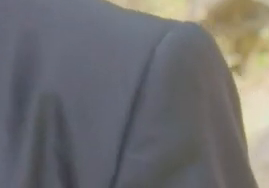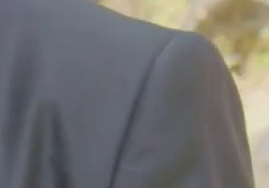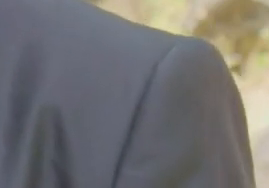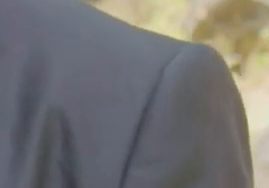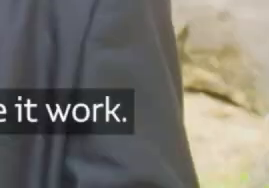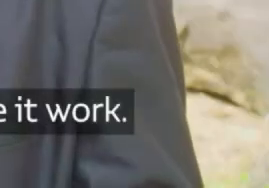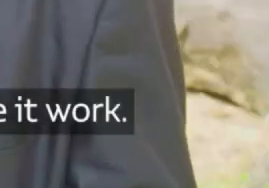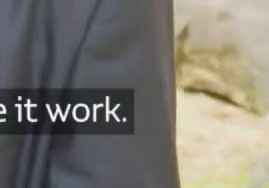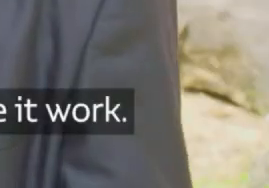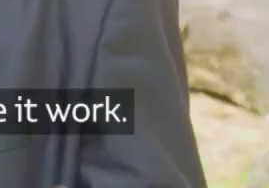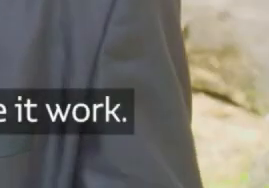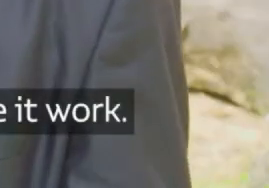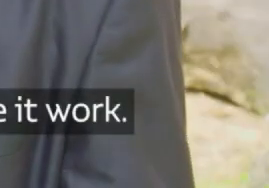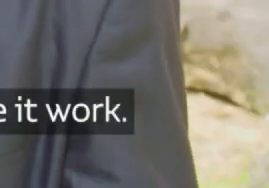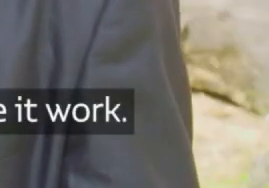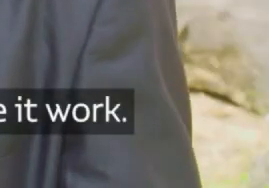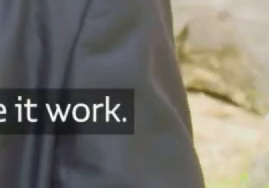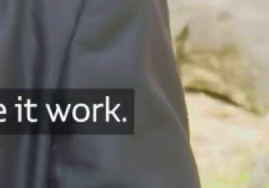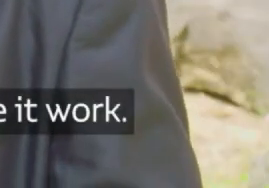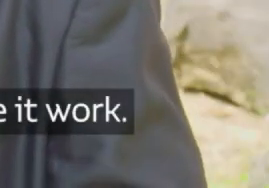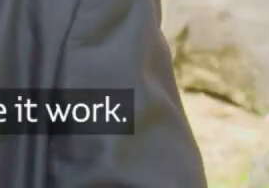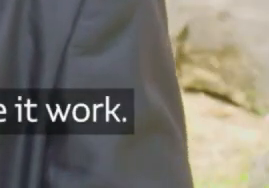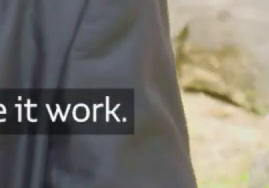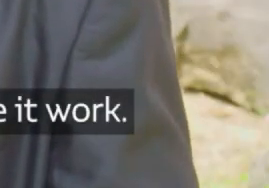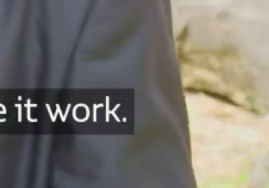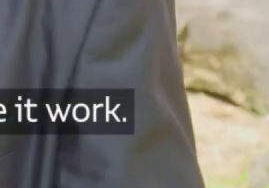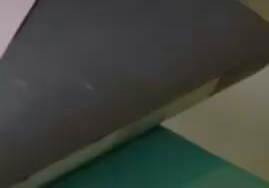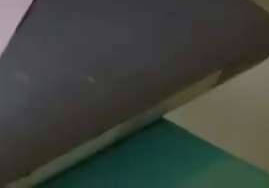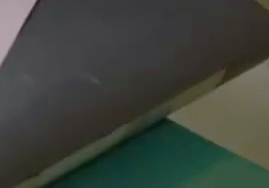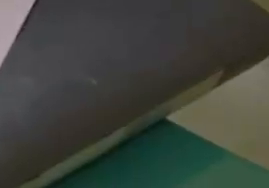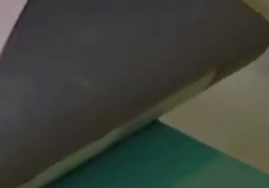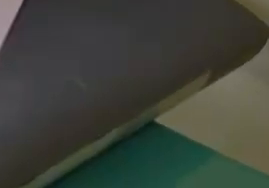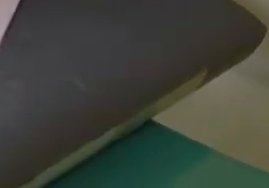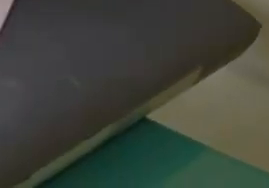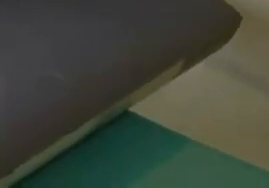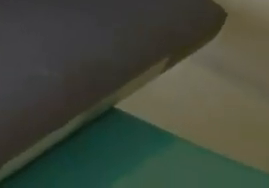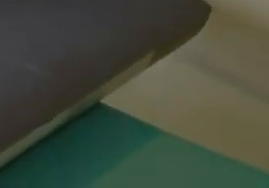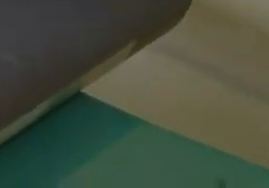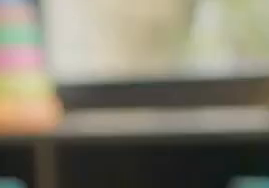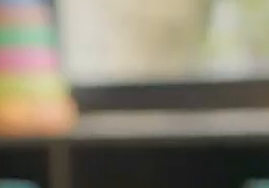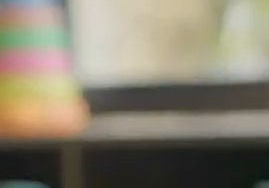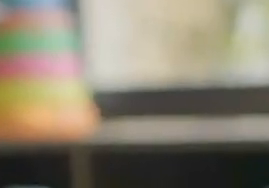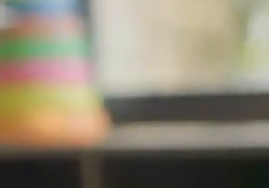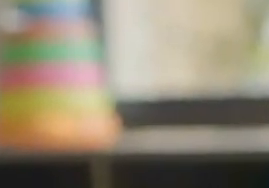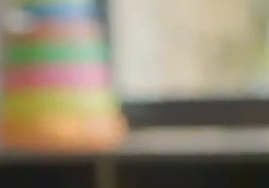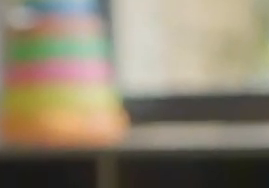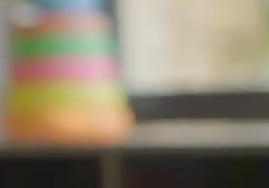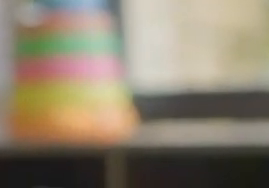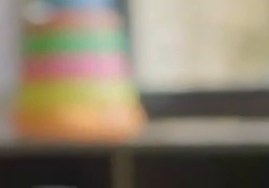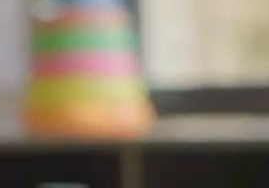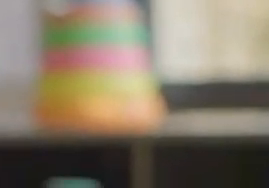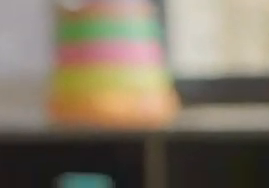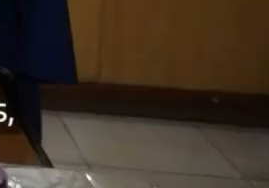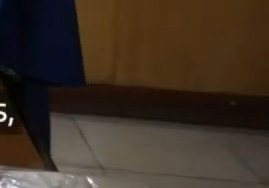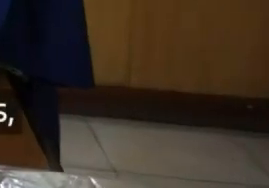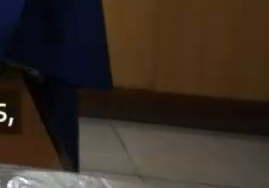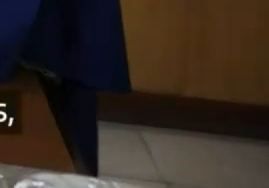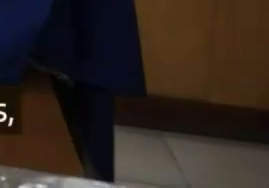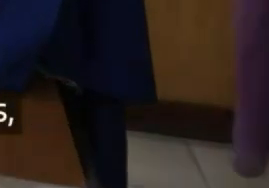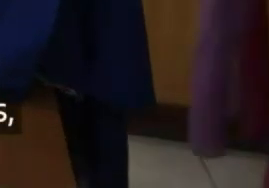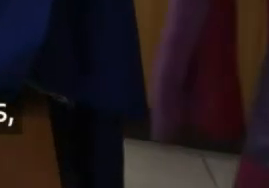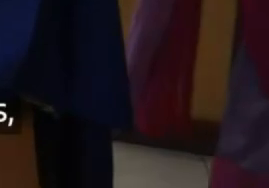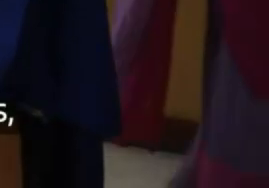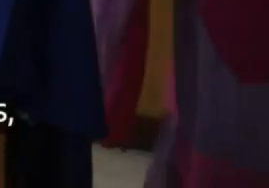be an innovator. We can put all of these to the table and then make it work. The path ahead will have its challenges, but